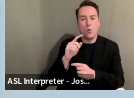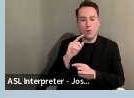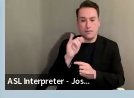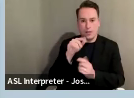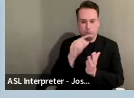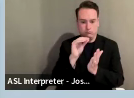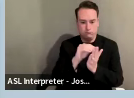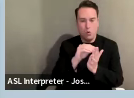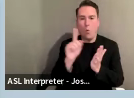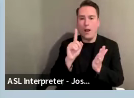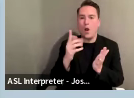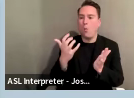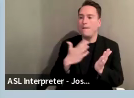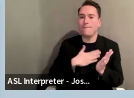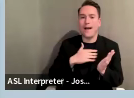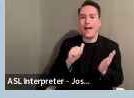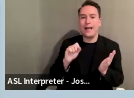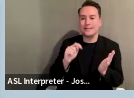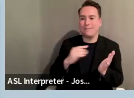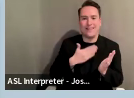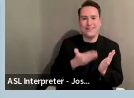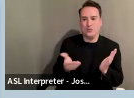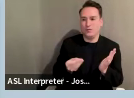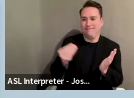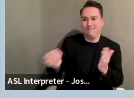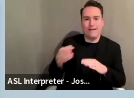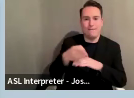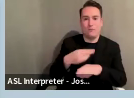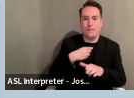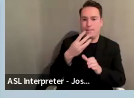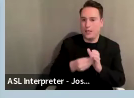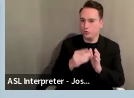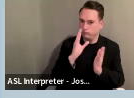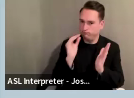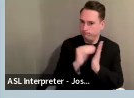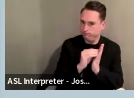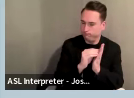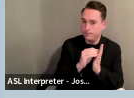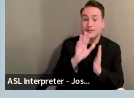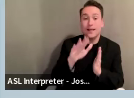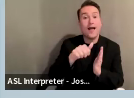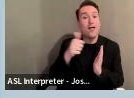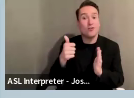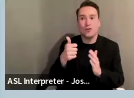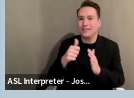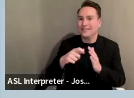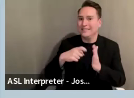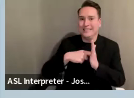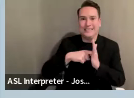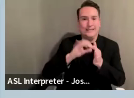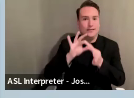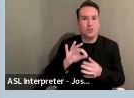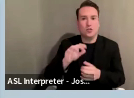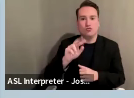go when you pass away, and you would indicate that in your trust. The other big point of having a trust is choosing who